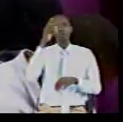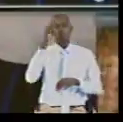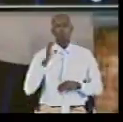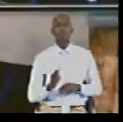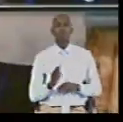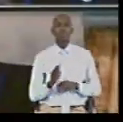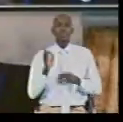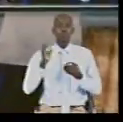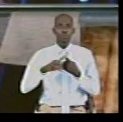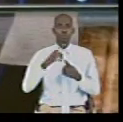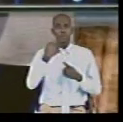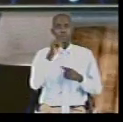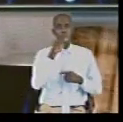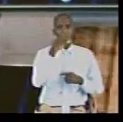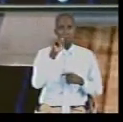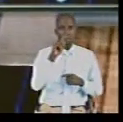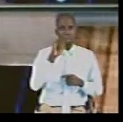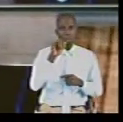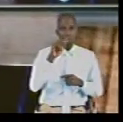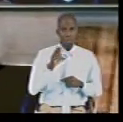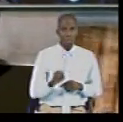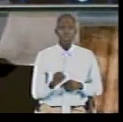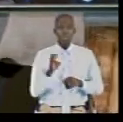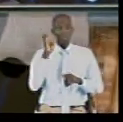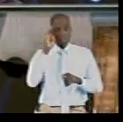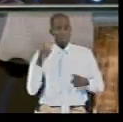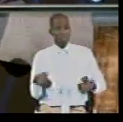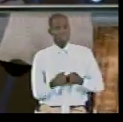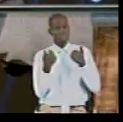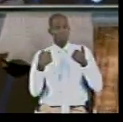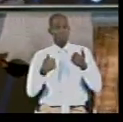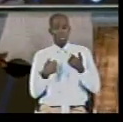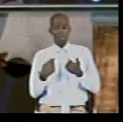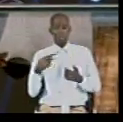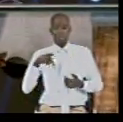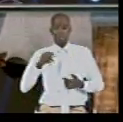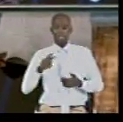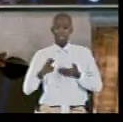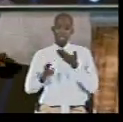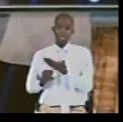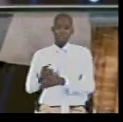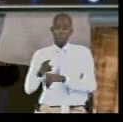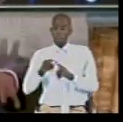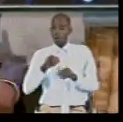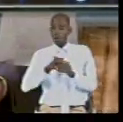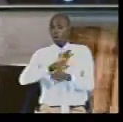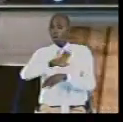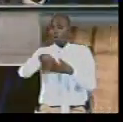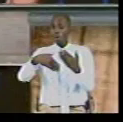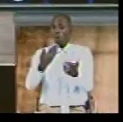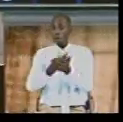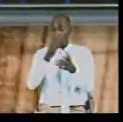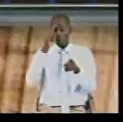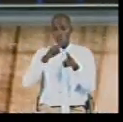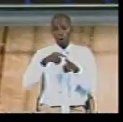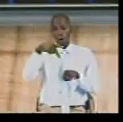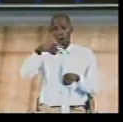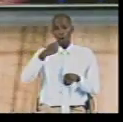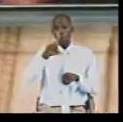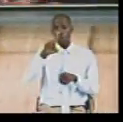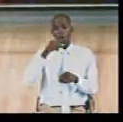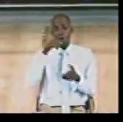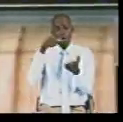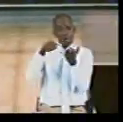Galatians. He even confronted me there, but in all his epistles, speaking in them